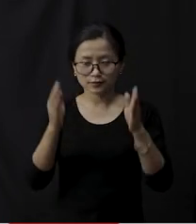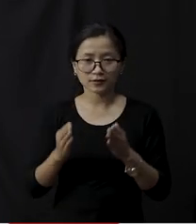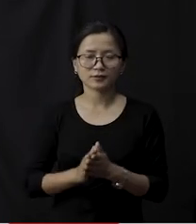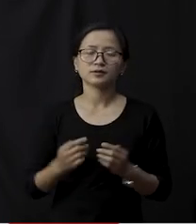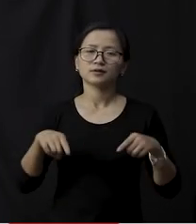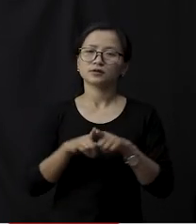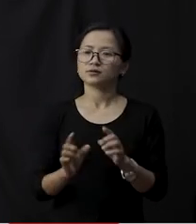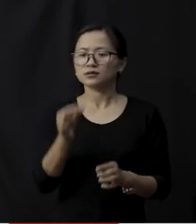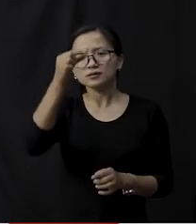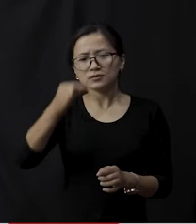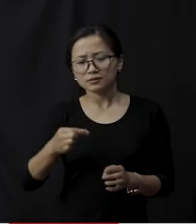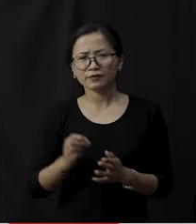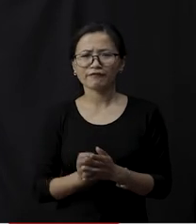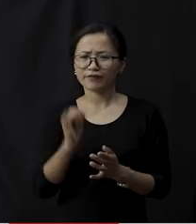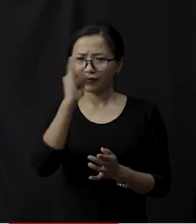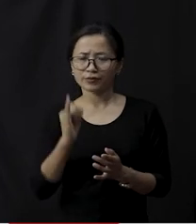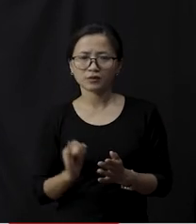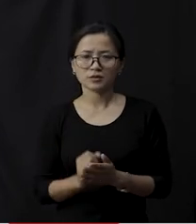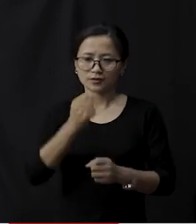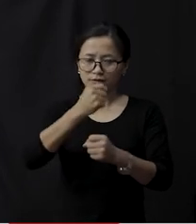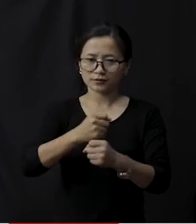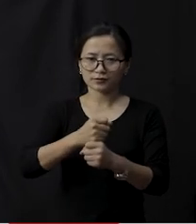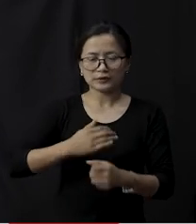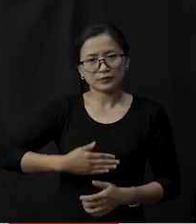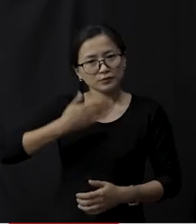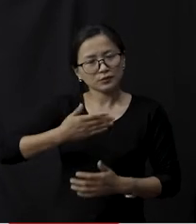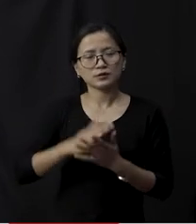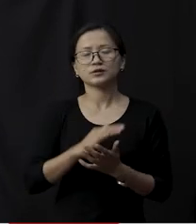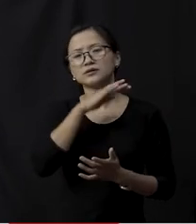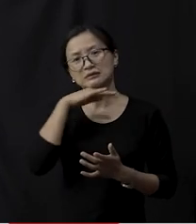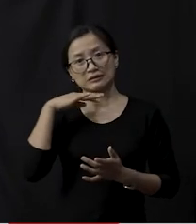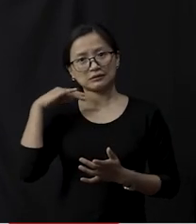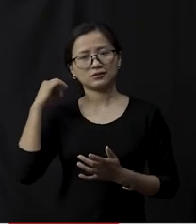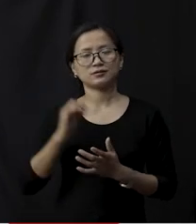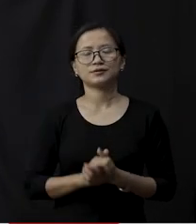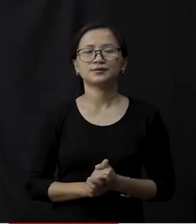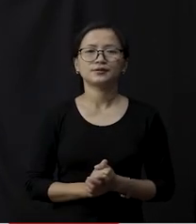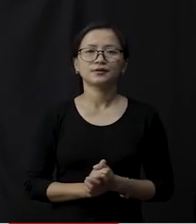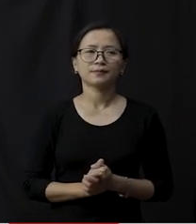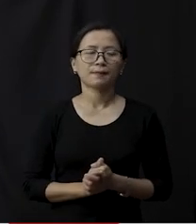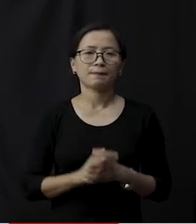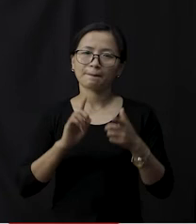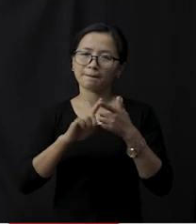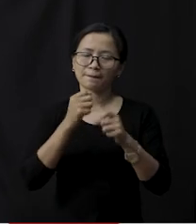weak. And their stems are green in color. And the example is